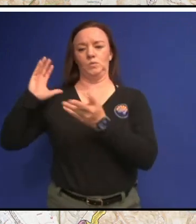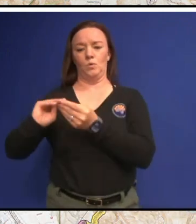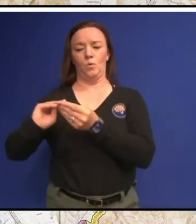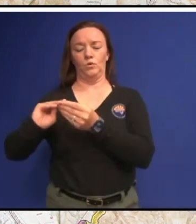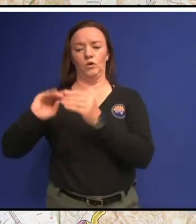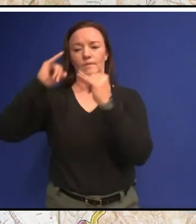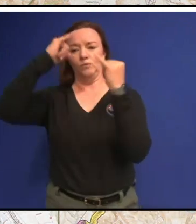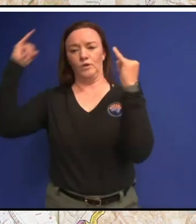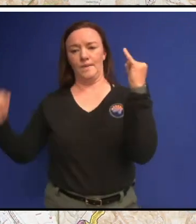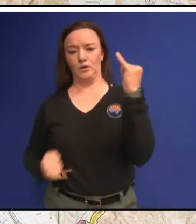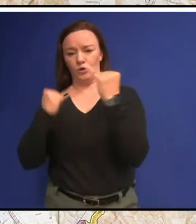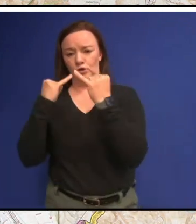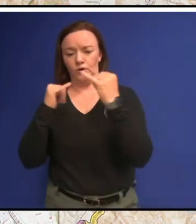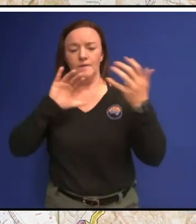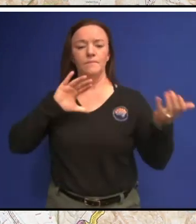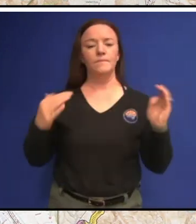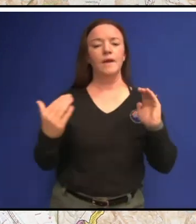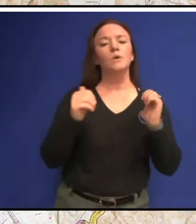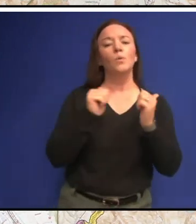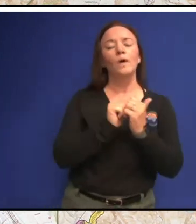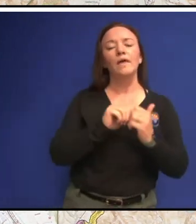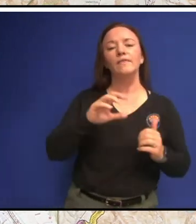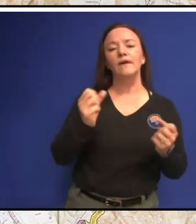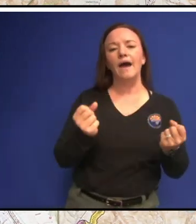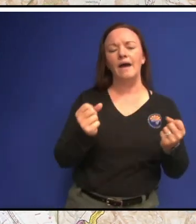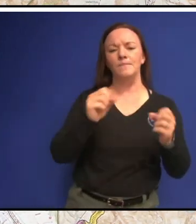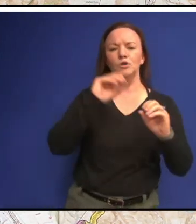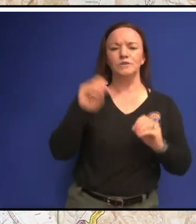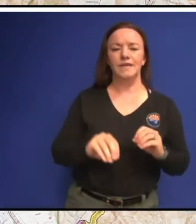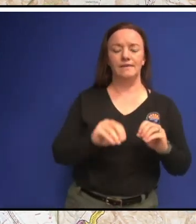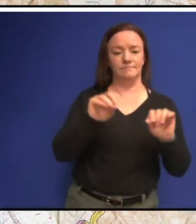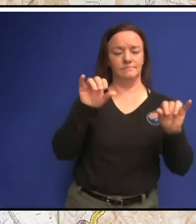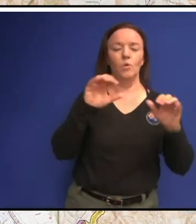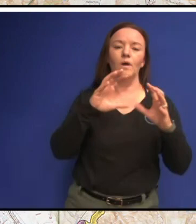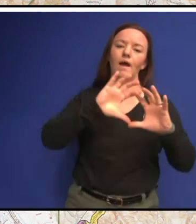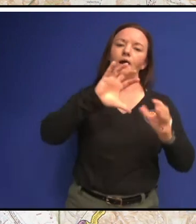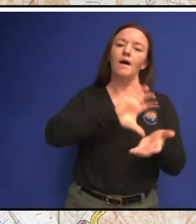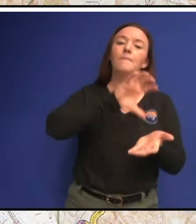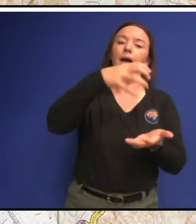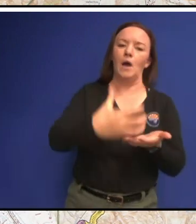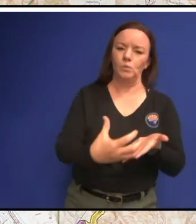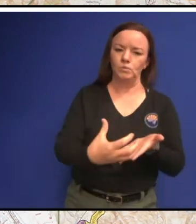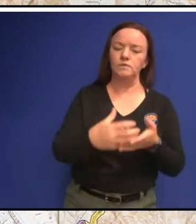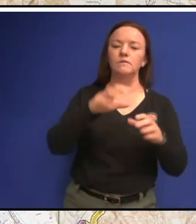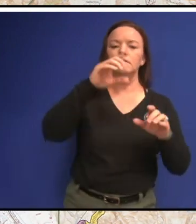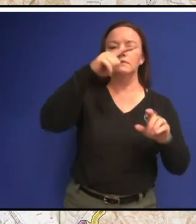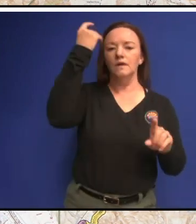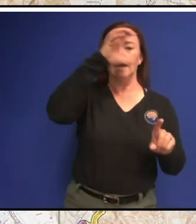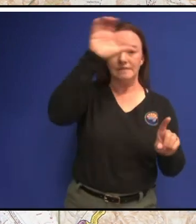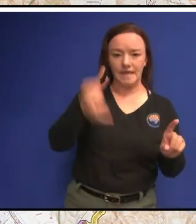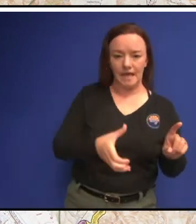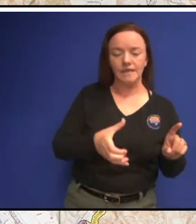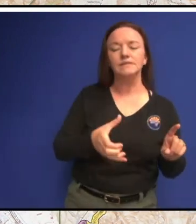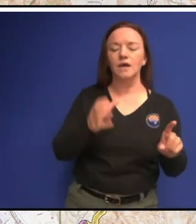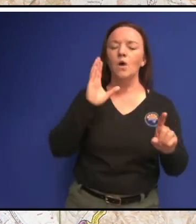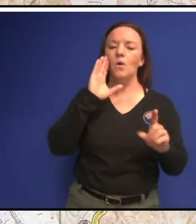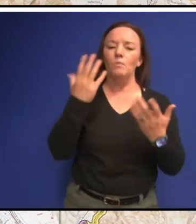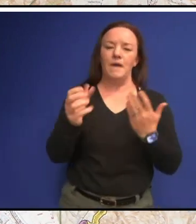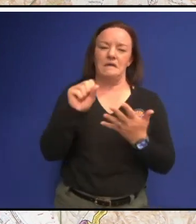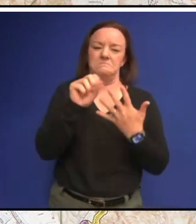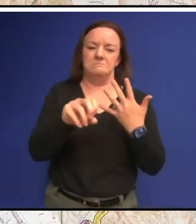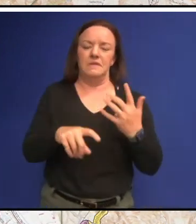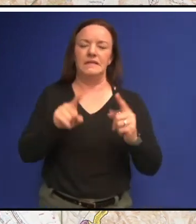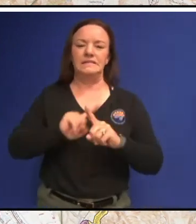amount contained, and then we can give you a different containment number if that needs to be done. So specifically what that means